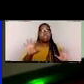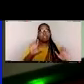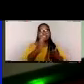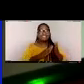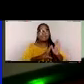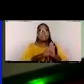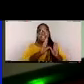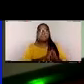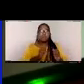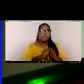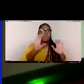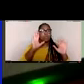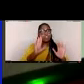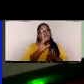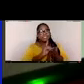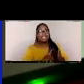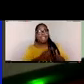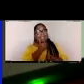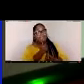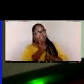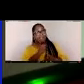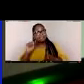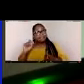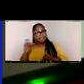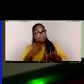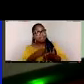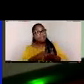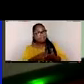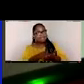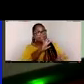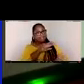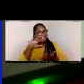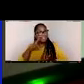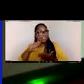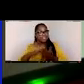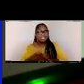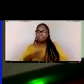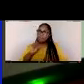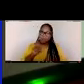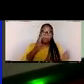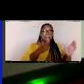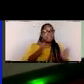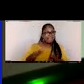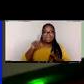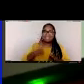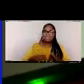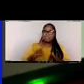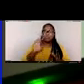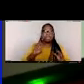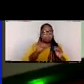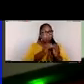design bring tax dollars into the city. We feel that planning needs to be far more far-reaching. We appreciate